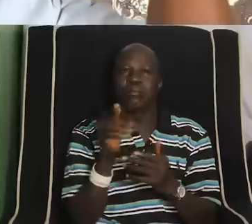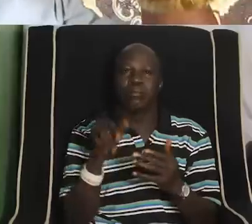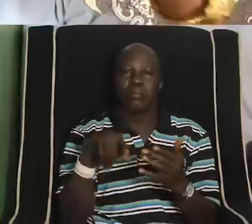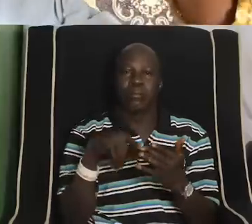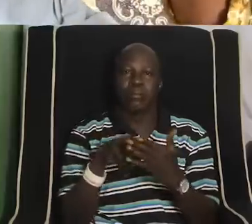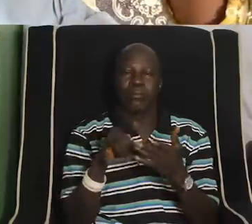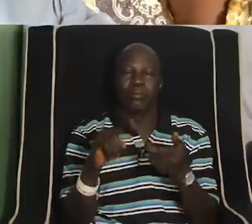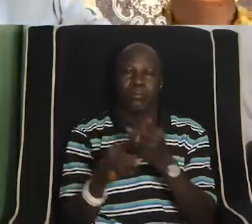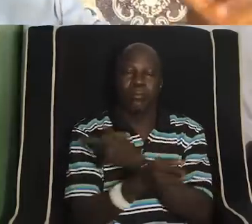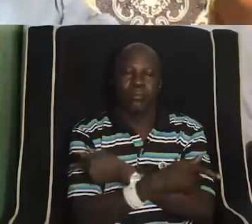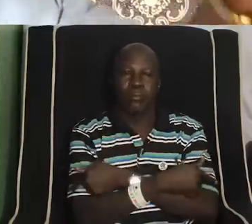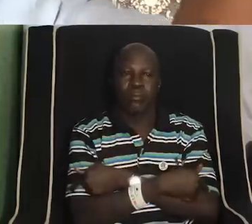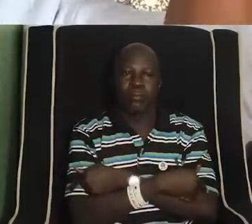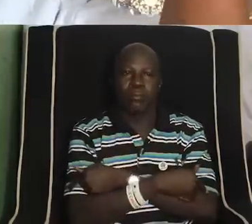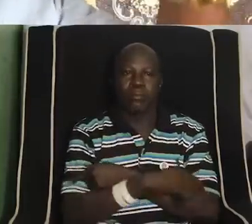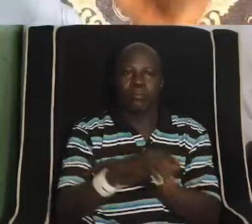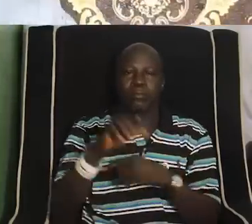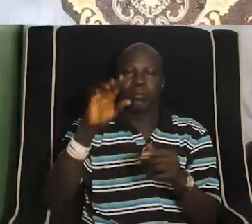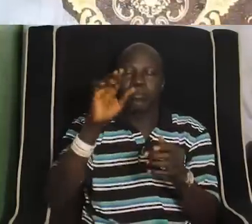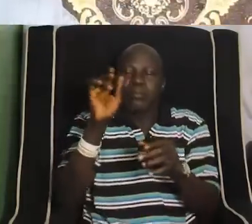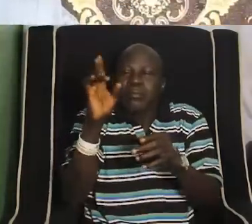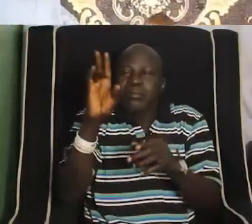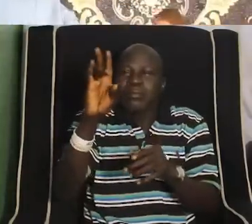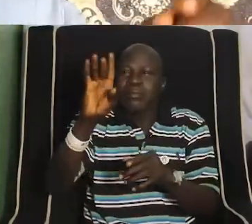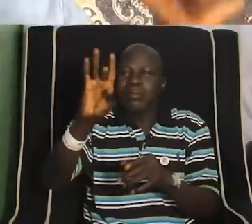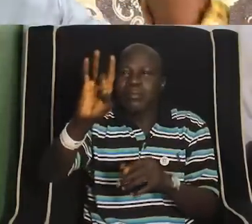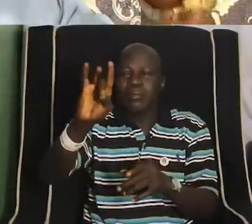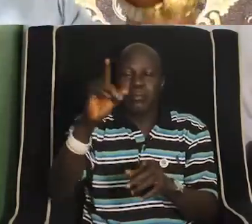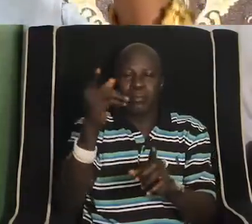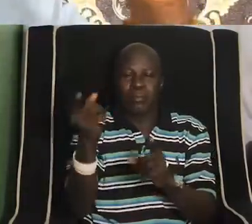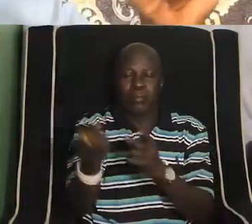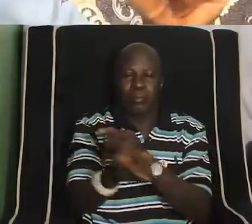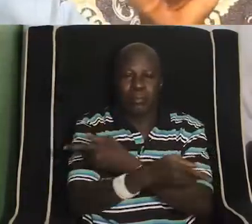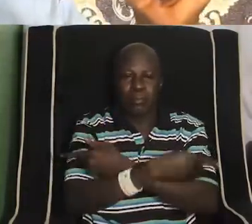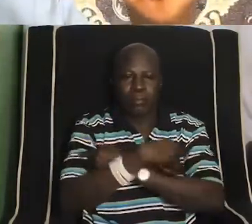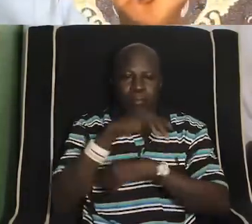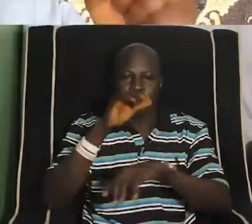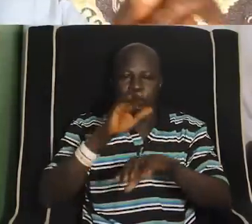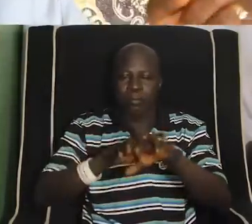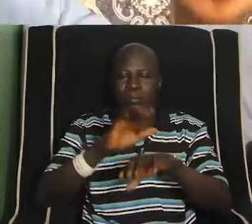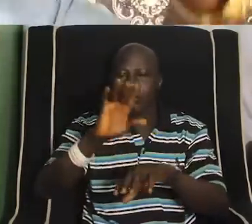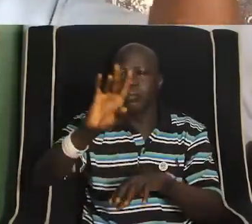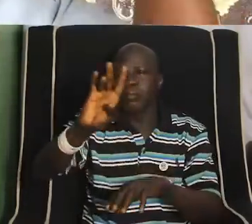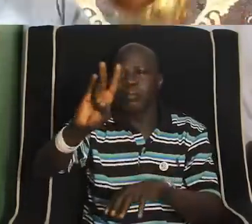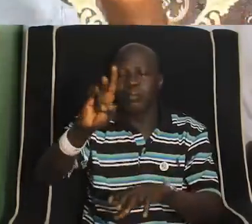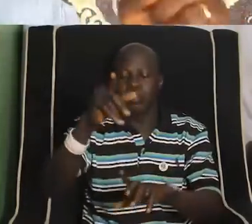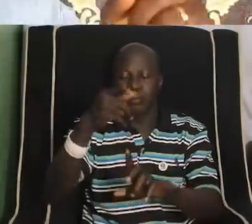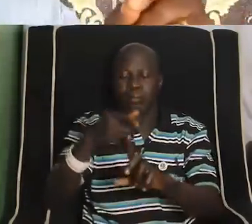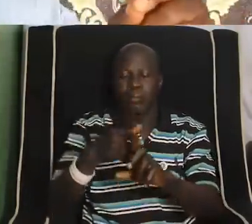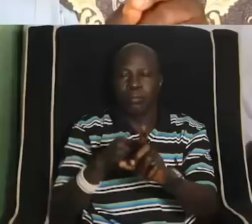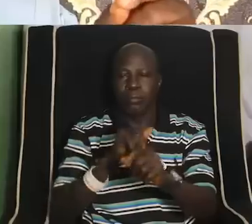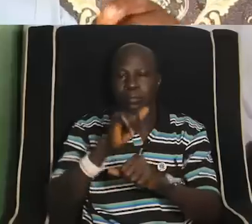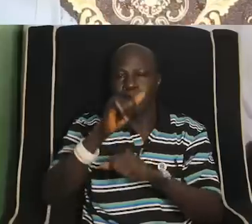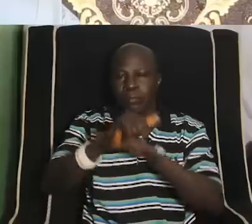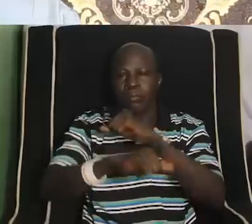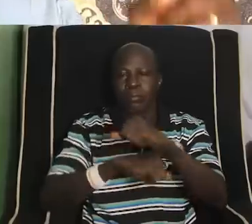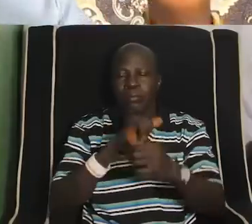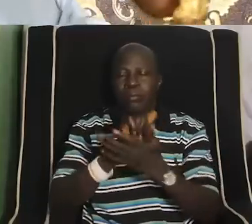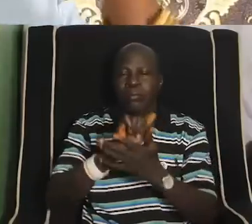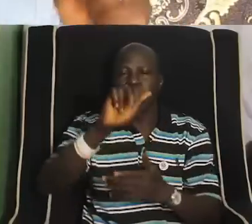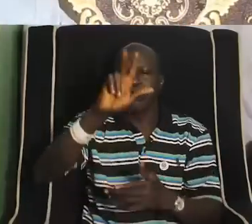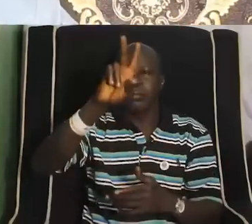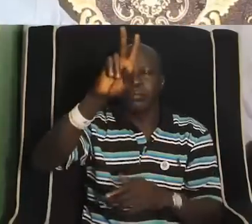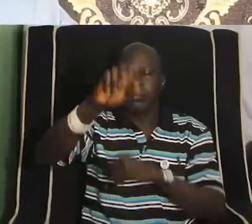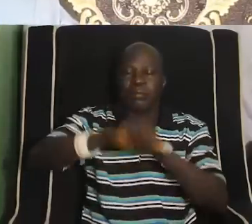ni one today ojo kejo the 8th day osu keje or the 7th month odun 2023 ya yeah, ni